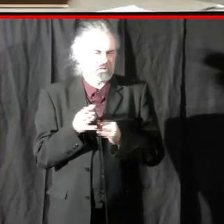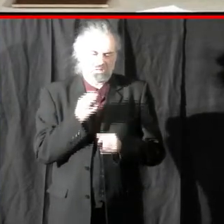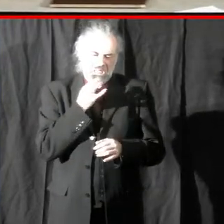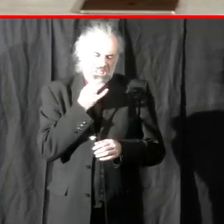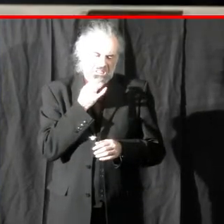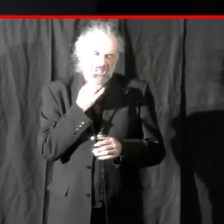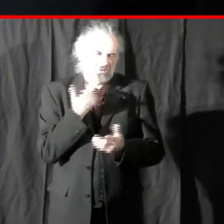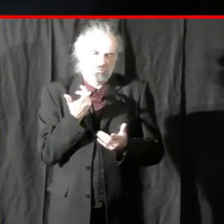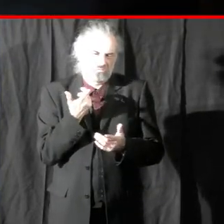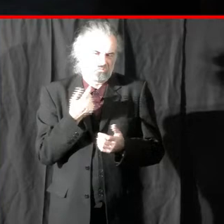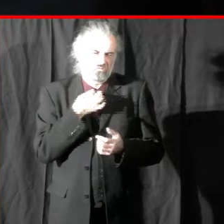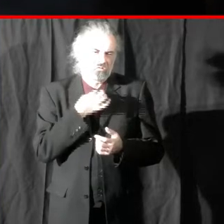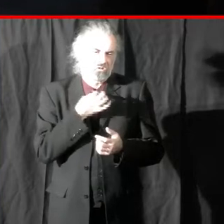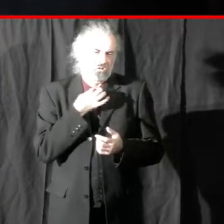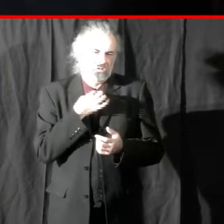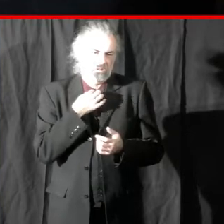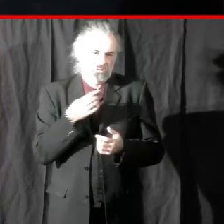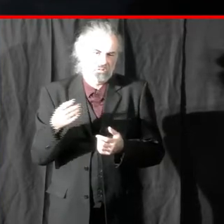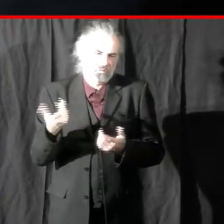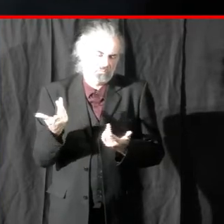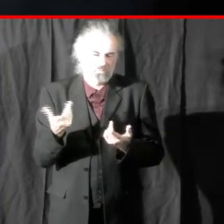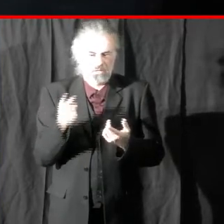lastoids, castoids, bastoids, zoitoids.